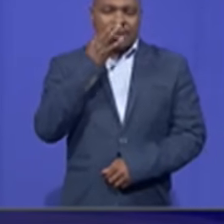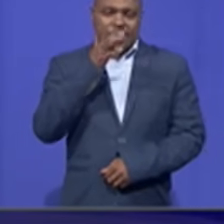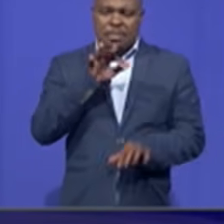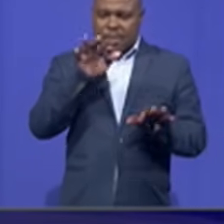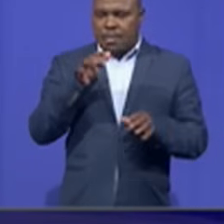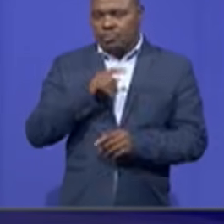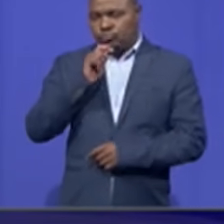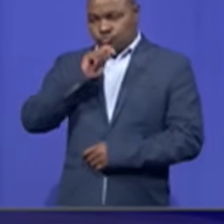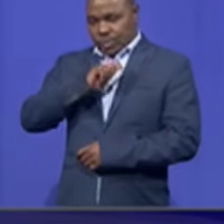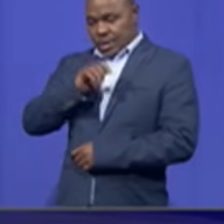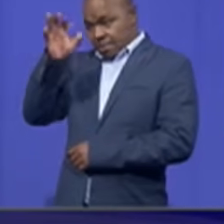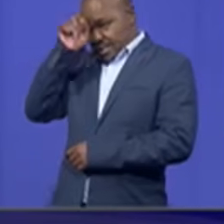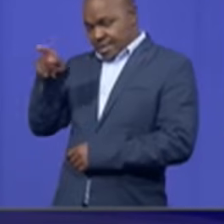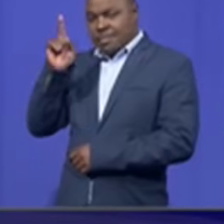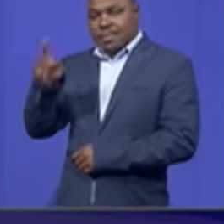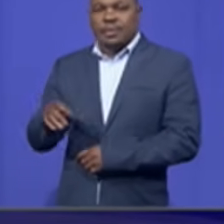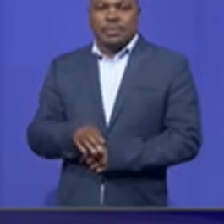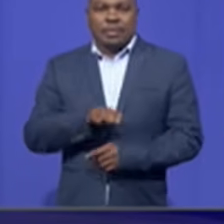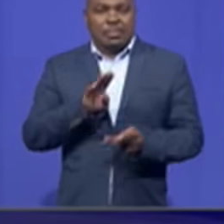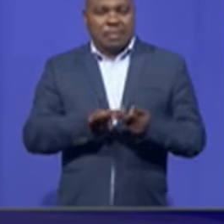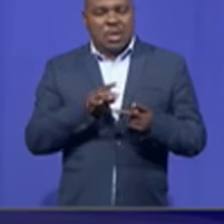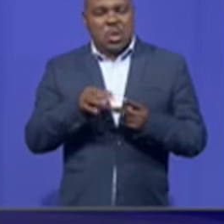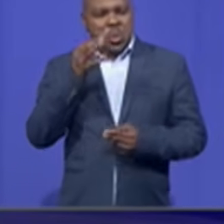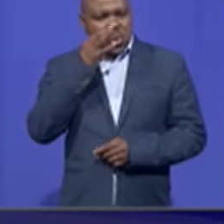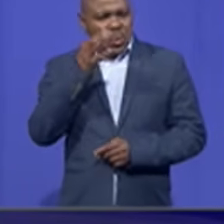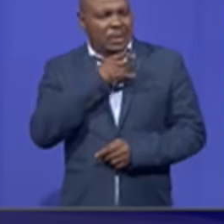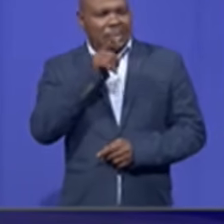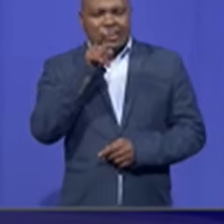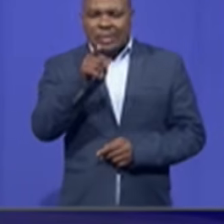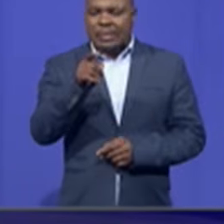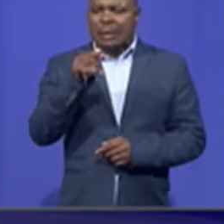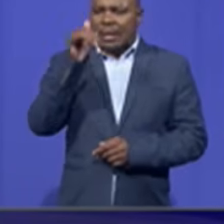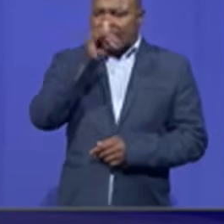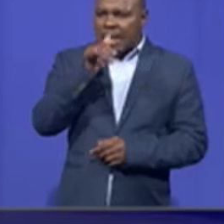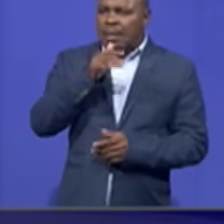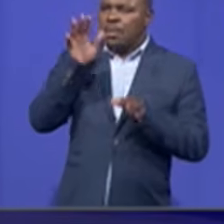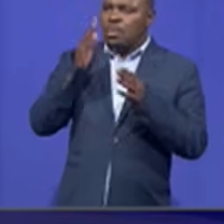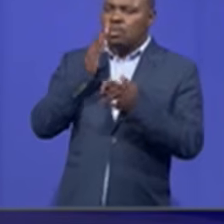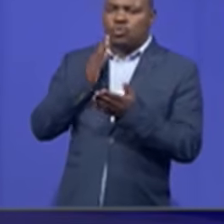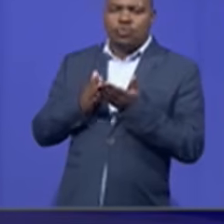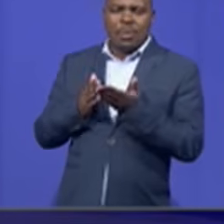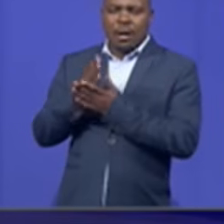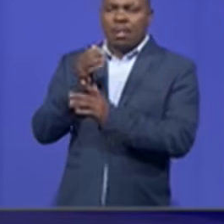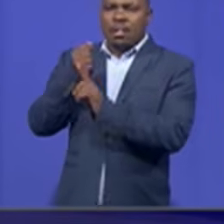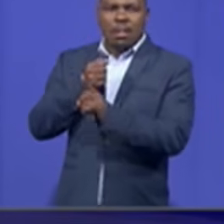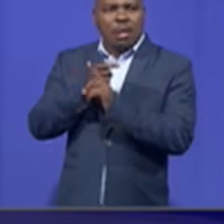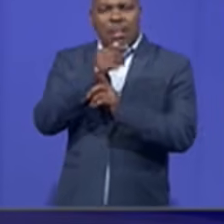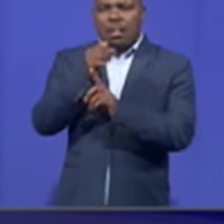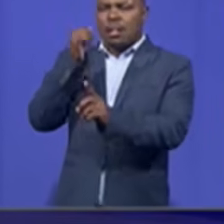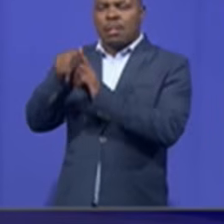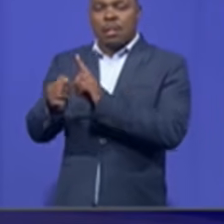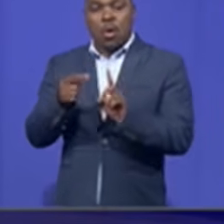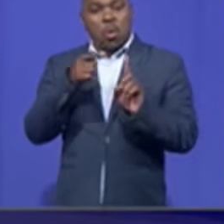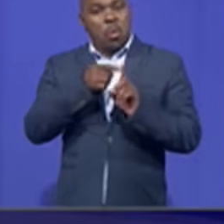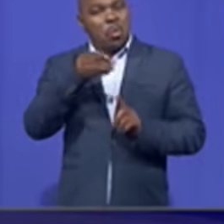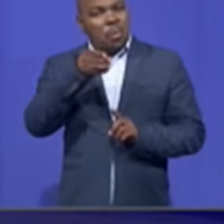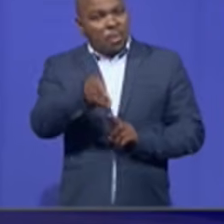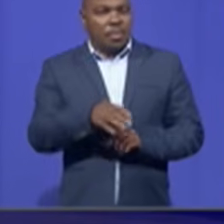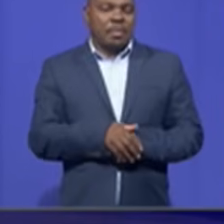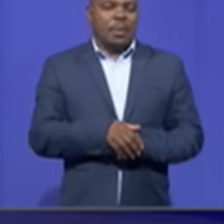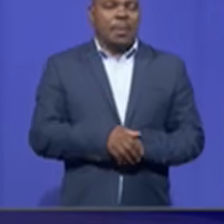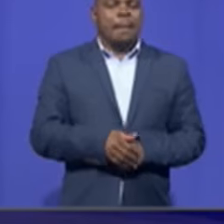sepodisi o kgadile ditiro tsa bosenyi tse di tsweletseng go tota balwela ditshwanelo tsa setšhaba. Mashatile o ne a rebola puo ya go